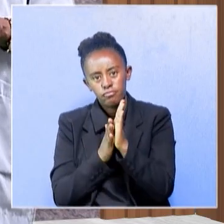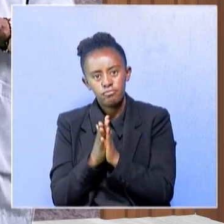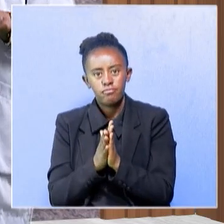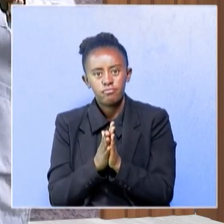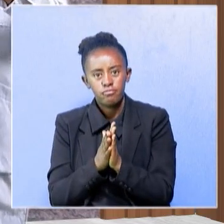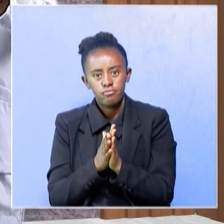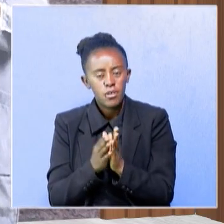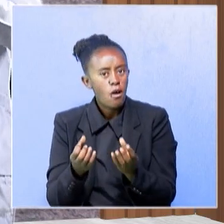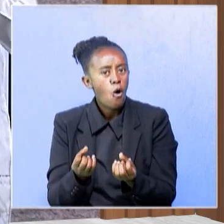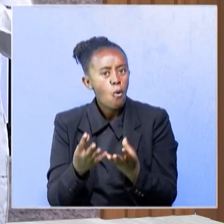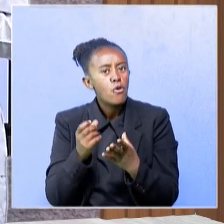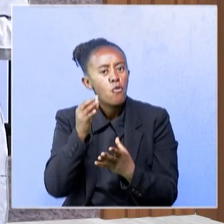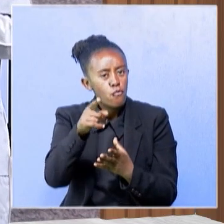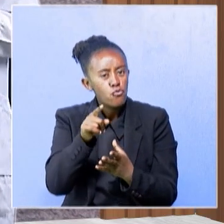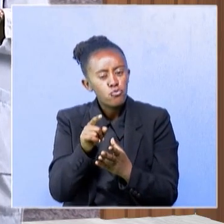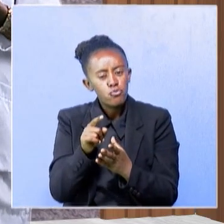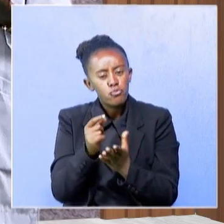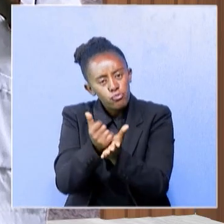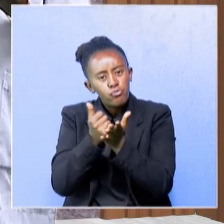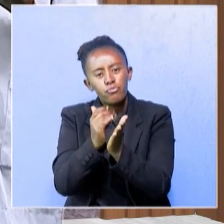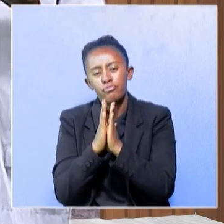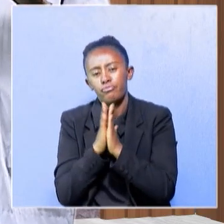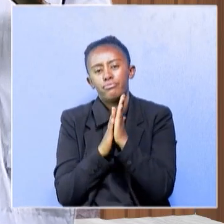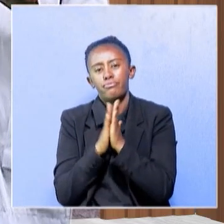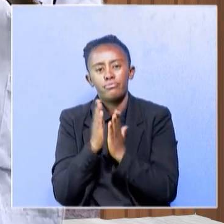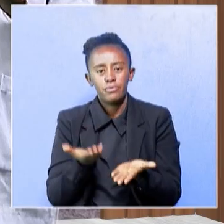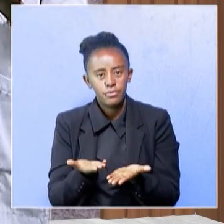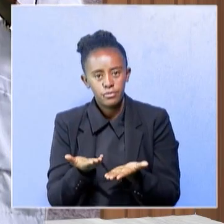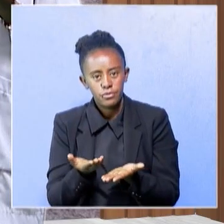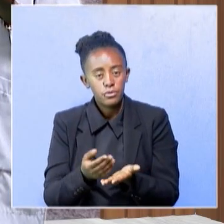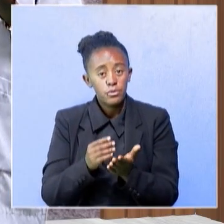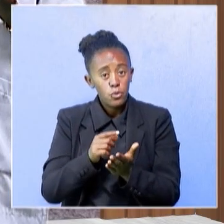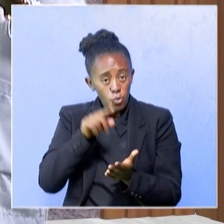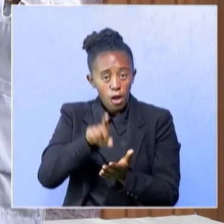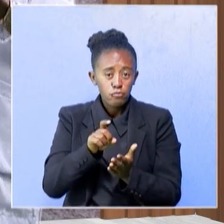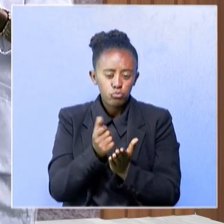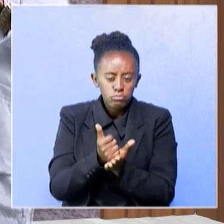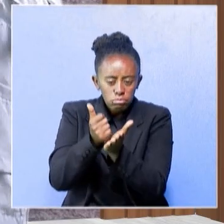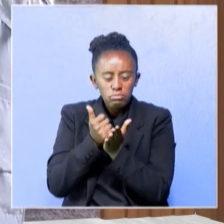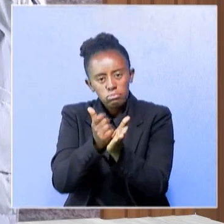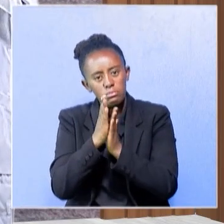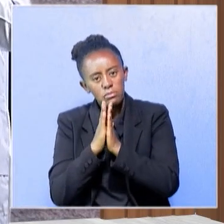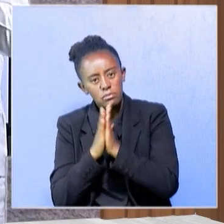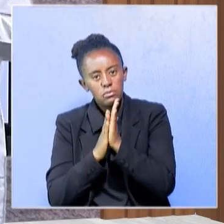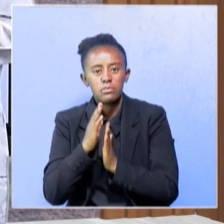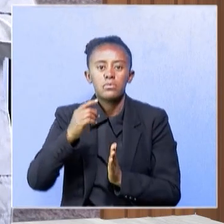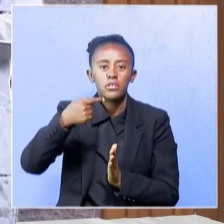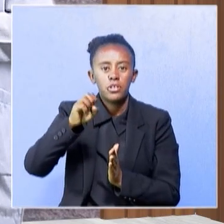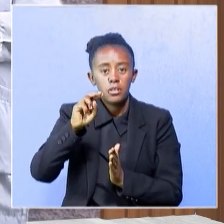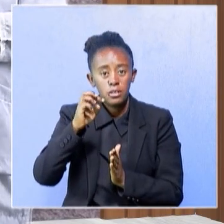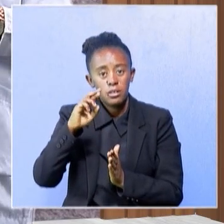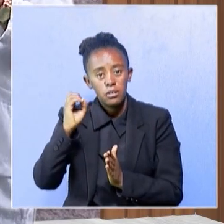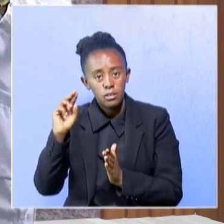So, how many of you are generous? We have to be generous in order to change the life